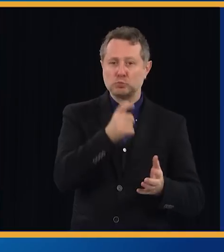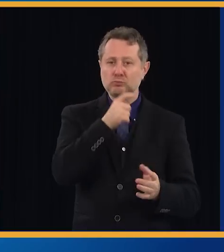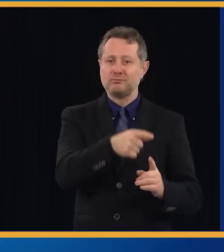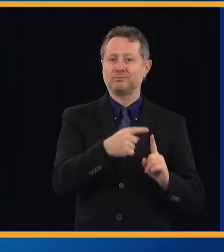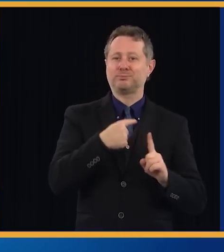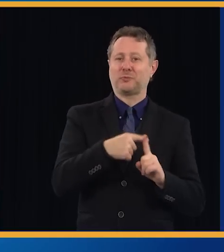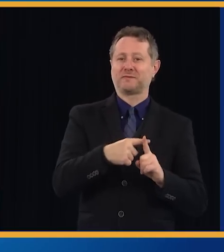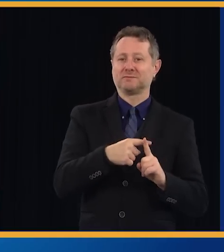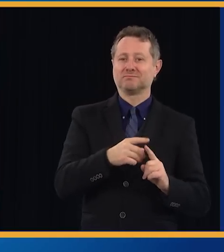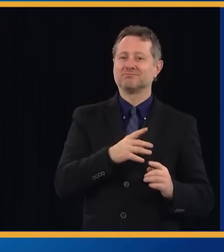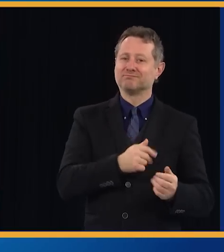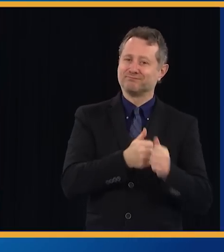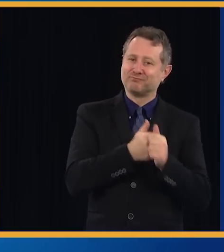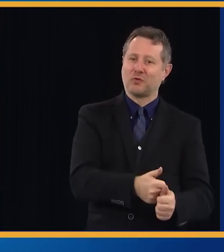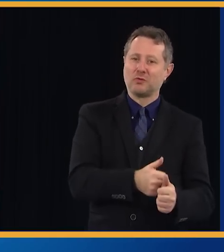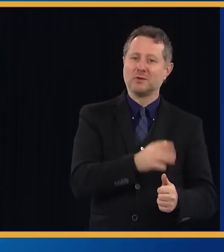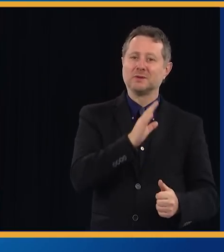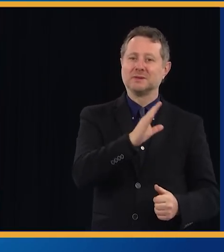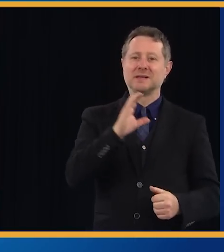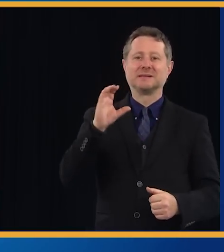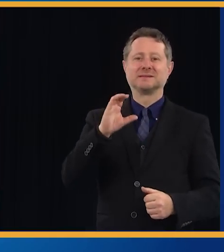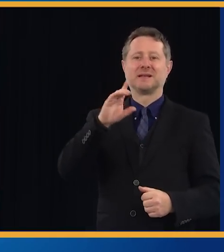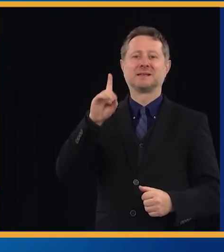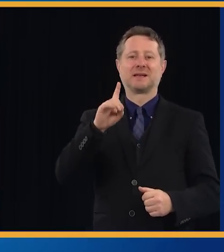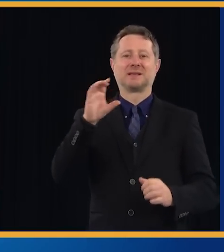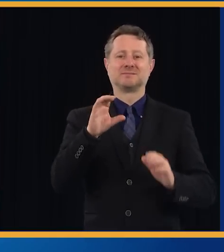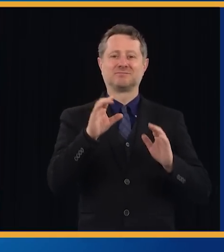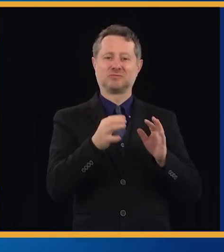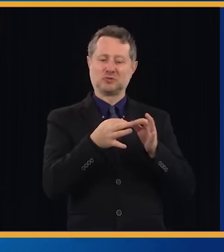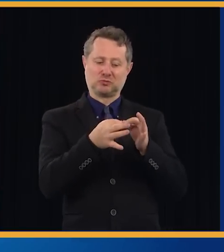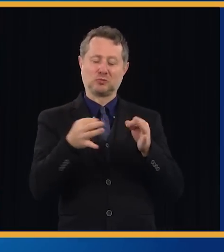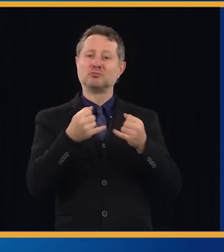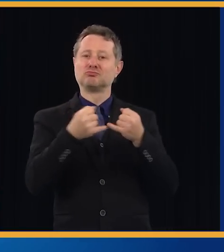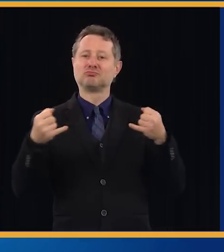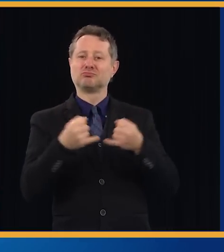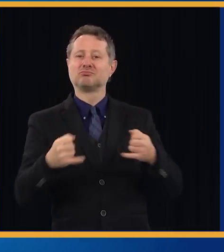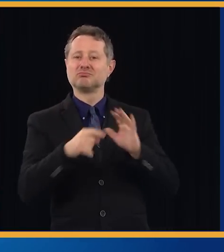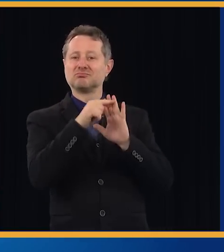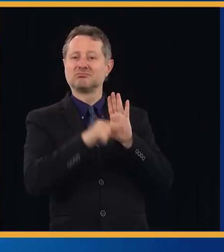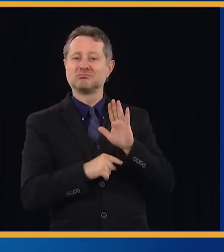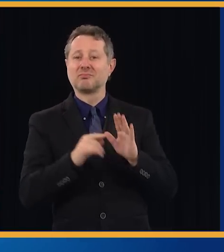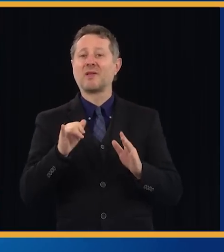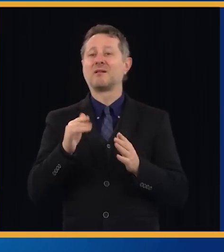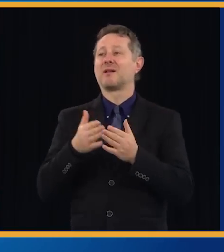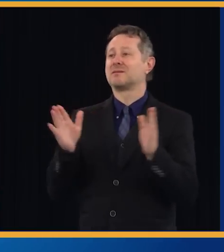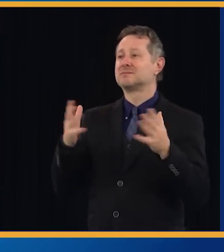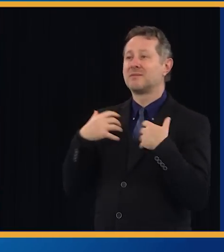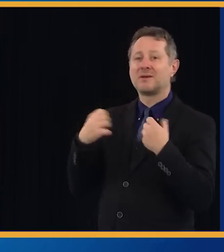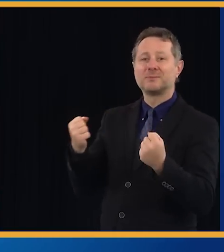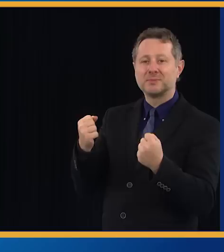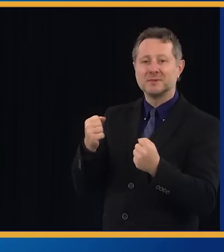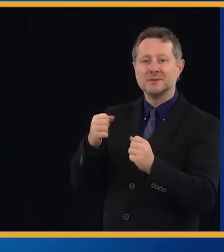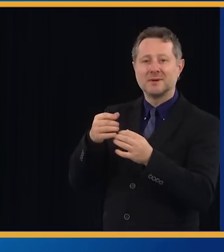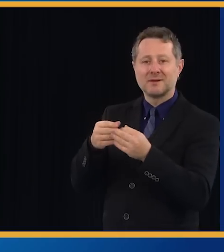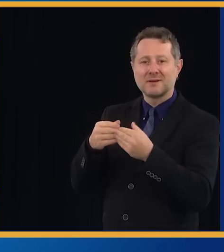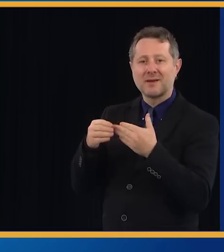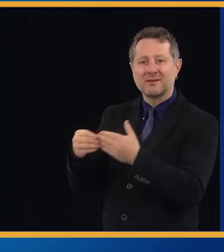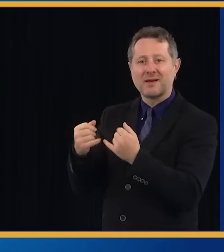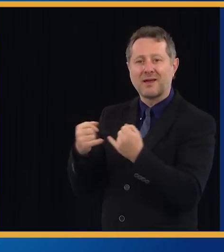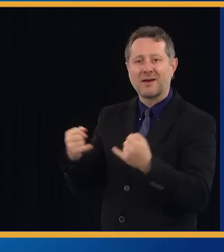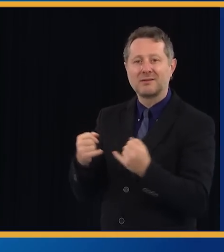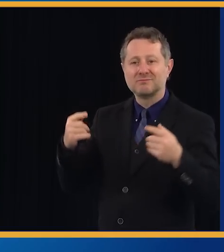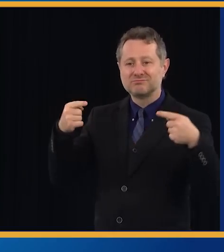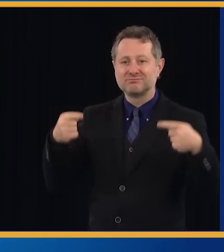do not have the ability to provide the appropriate level of care, then they have to transfer that